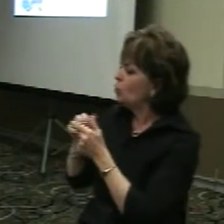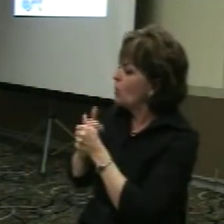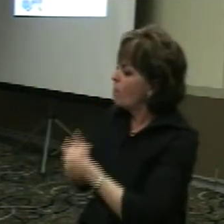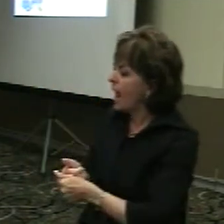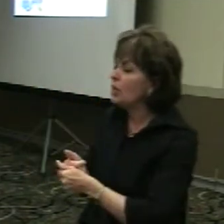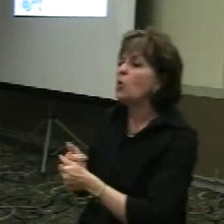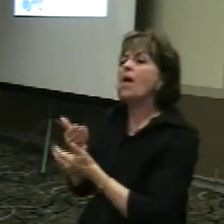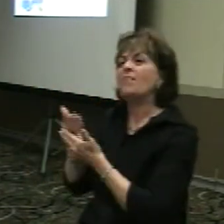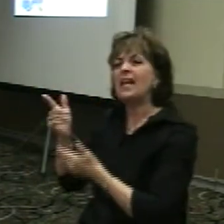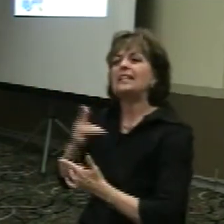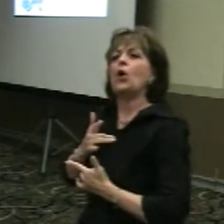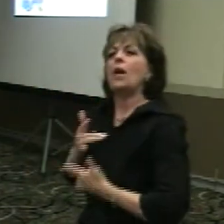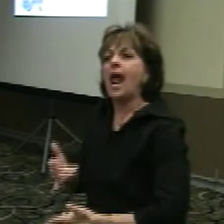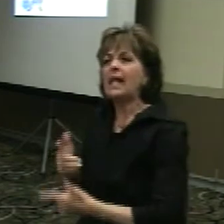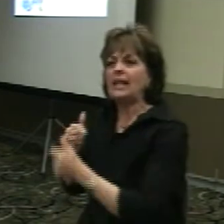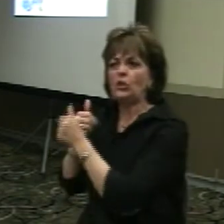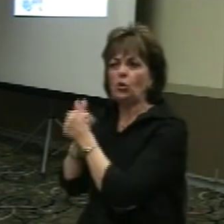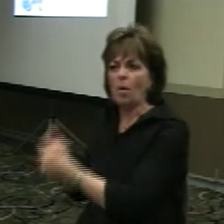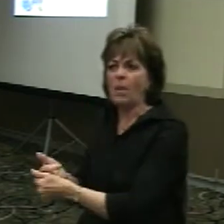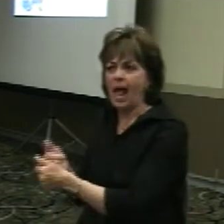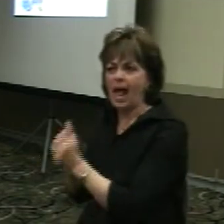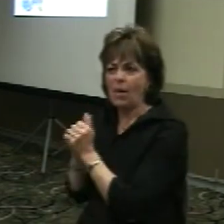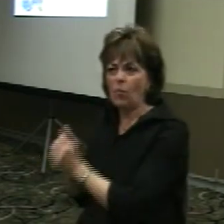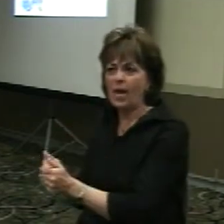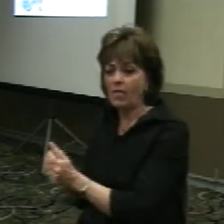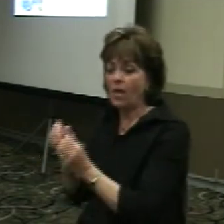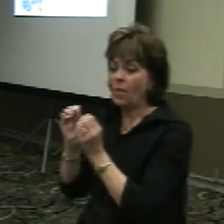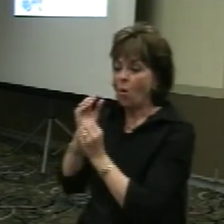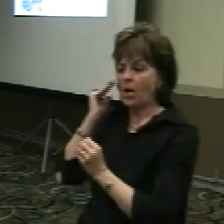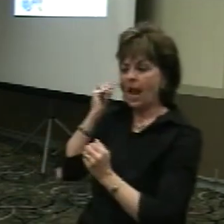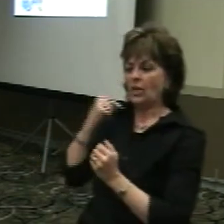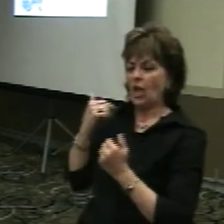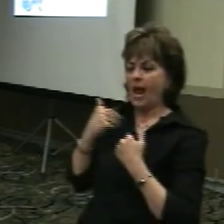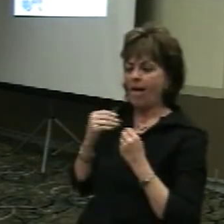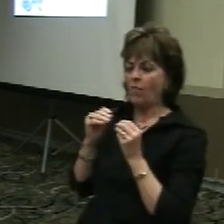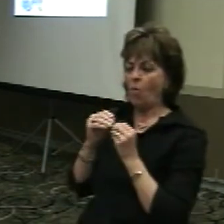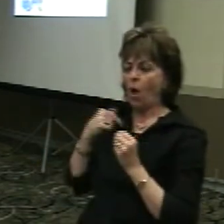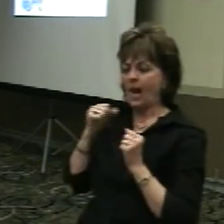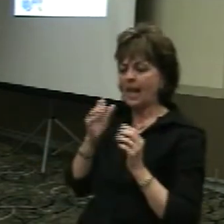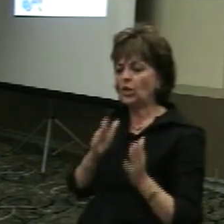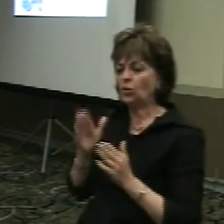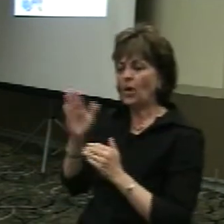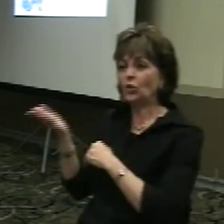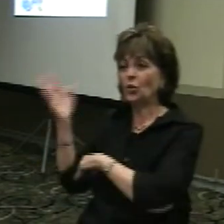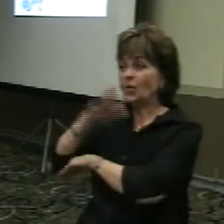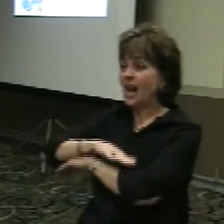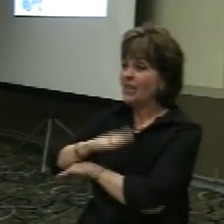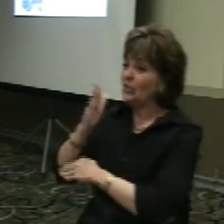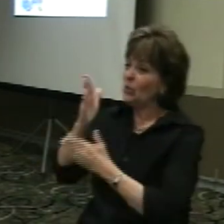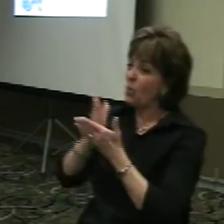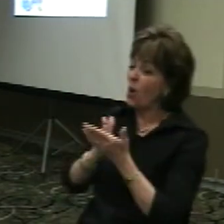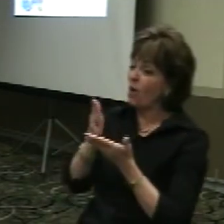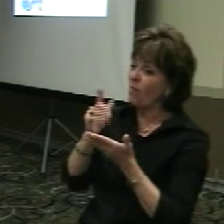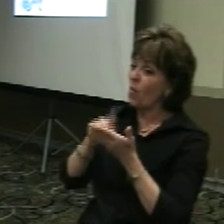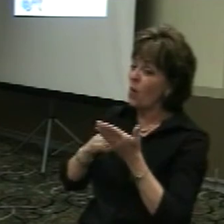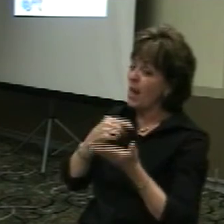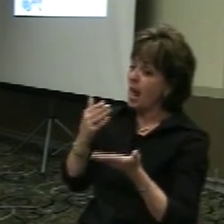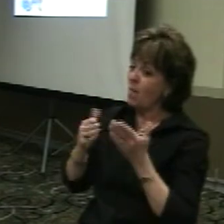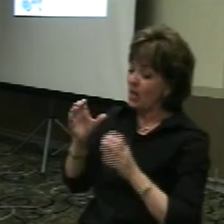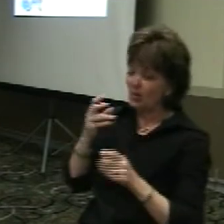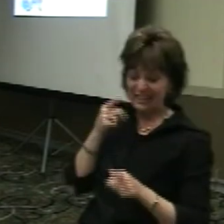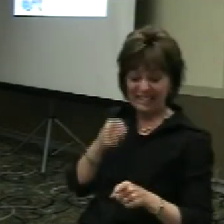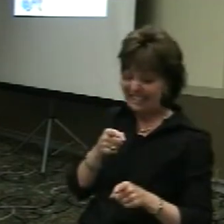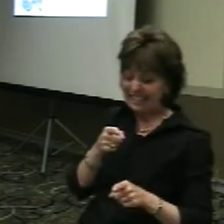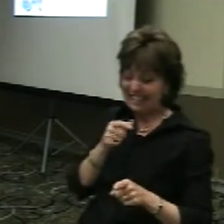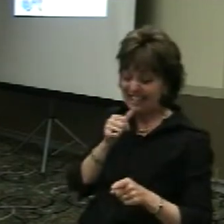Things they're likely to comply with. The more knowledge I have of that, the more I can structure their day. And so part of what I might be doing as I'm kind of seeing this isn't working